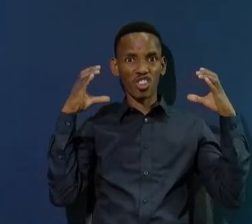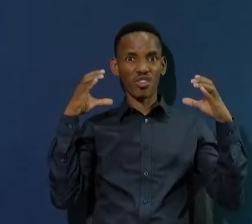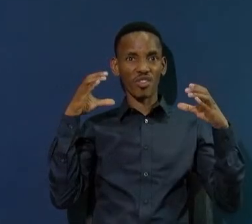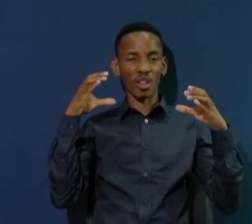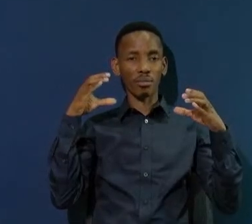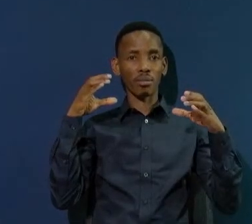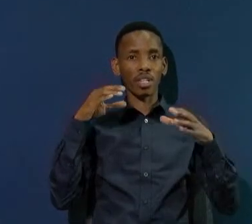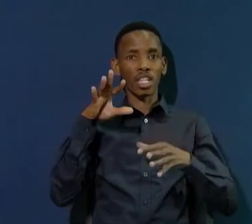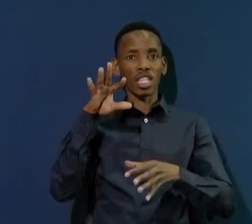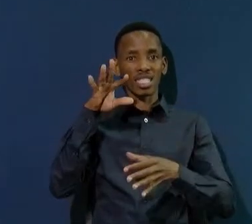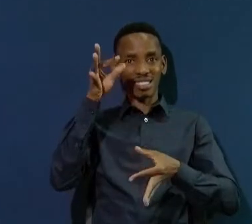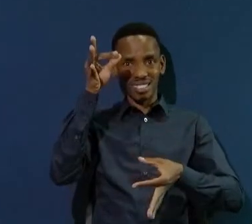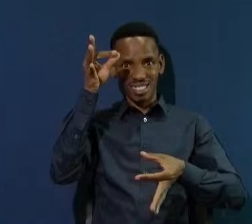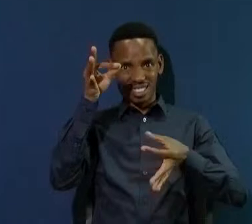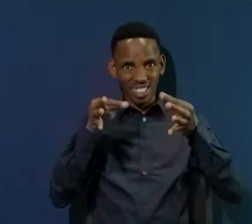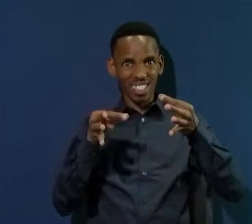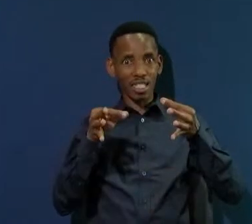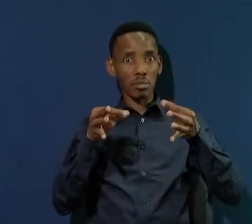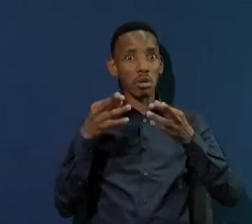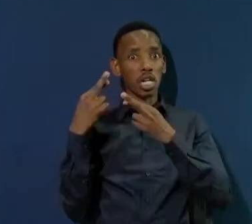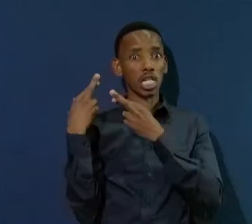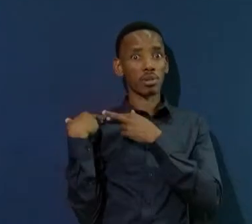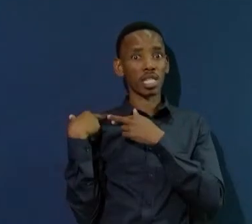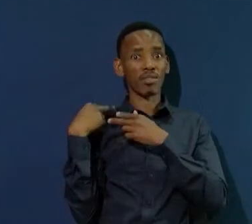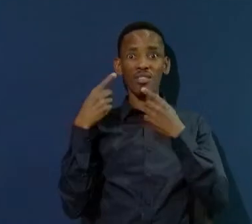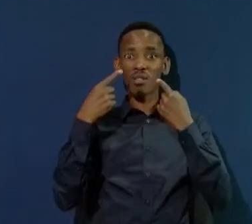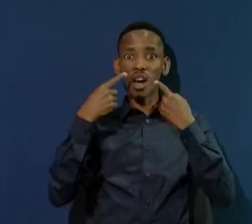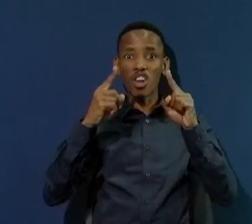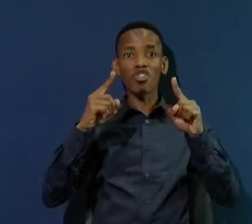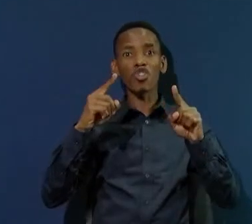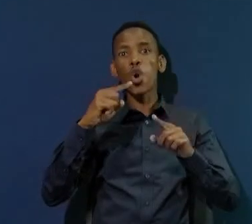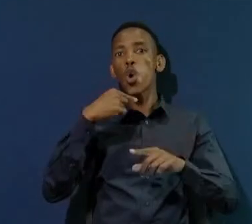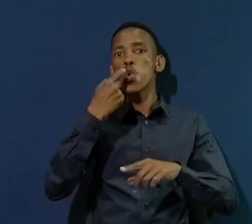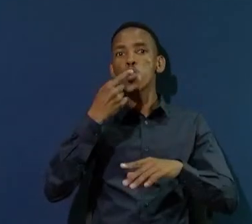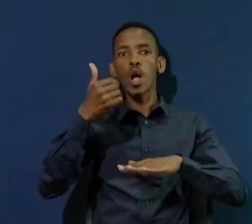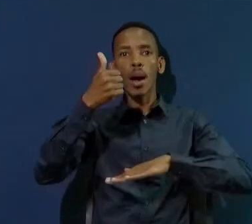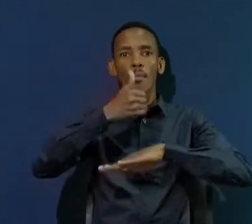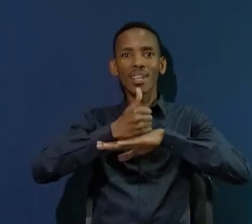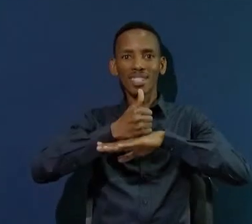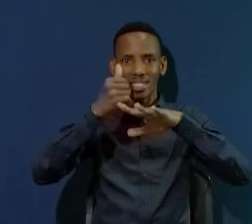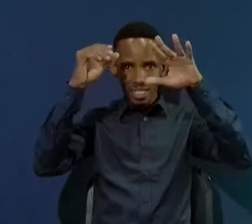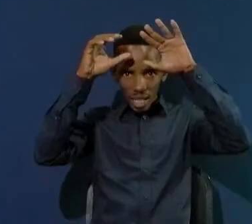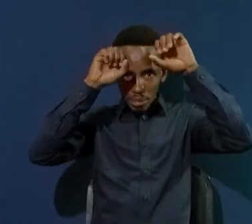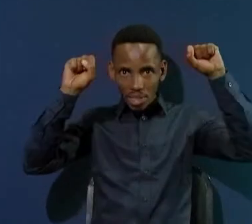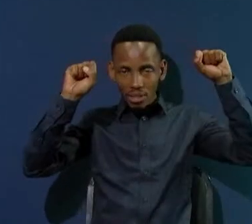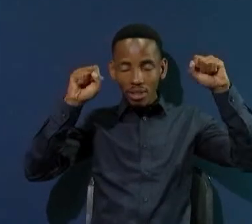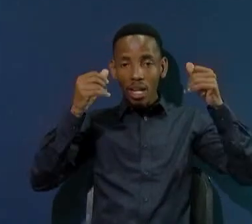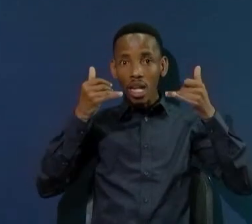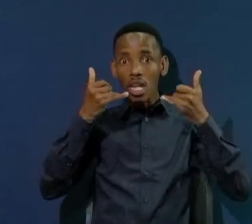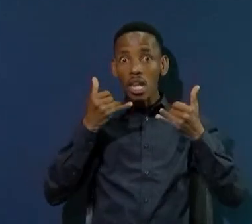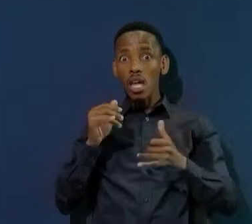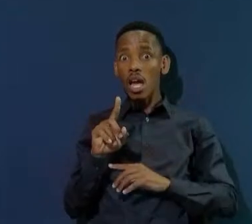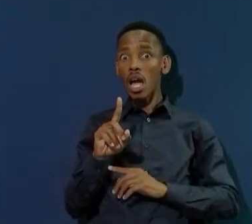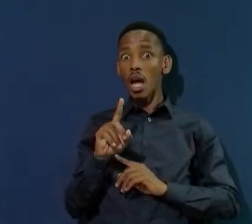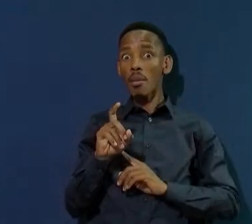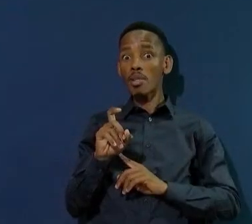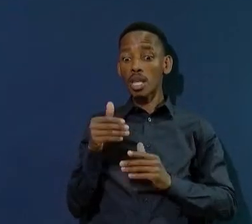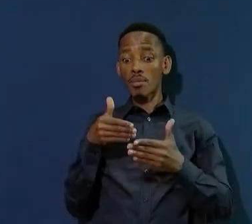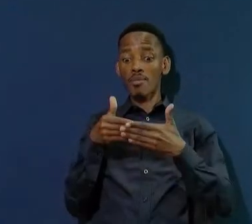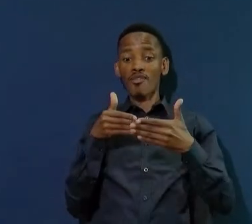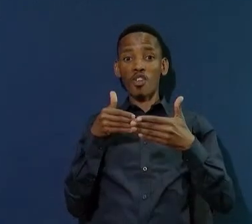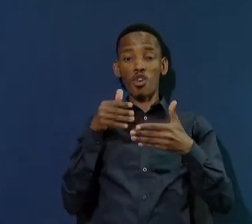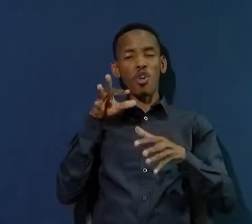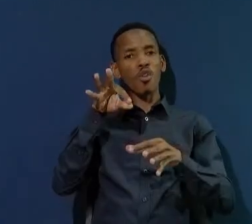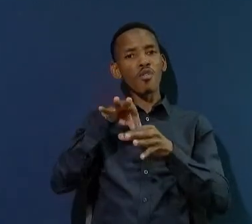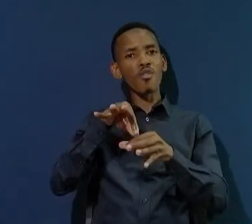rola gore tautona wa lehatshe ke maamorago ga ditlhopho a mo pakeng e re leng mo gone ye pele re ka tsamela go ditlhophong a